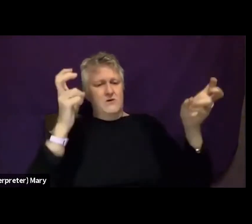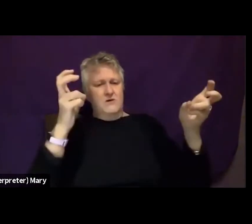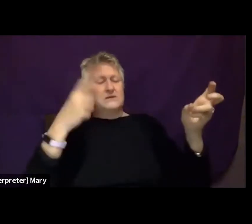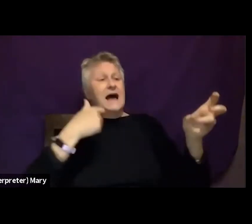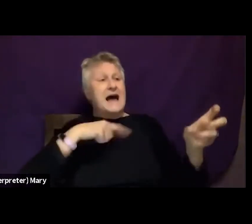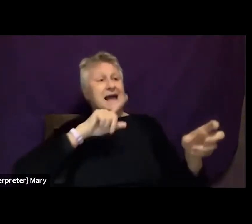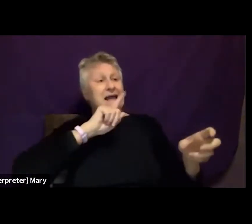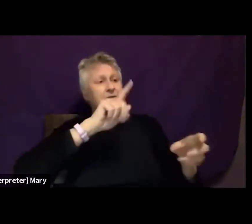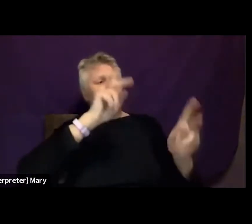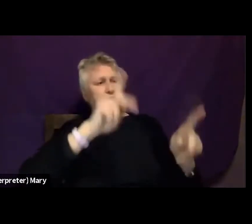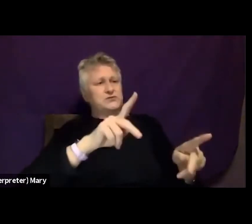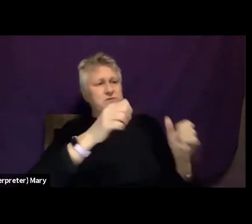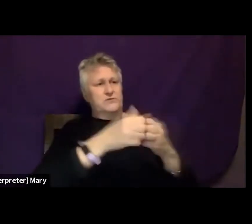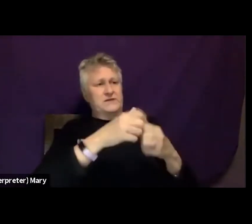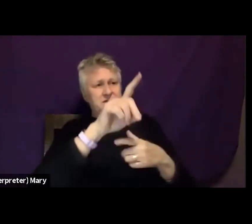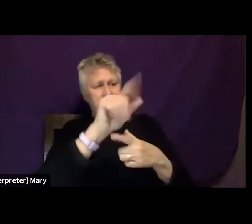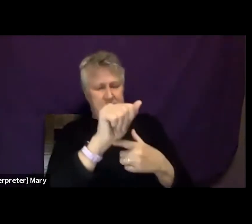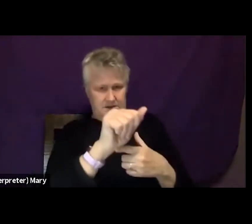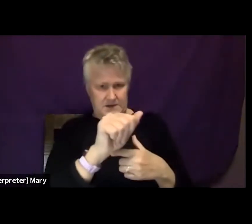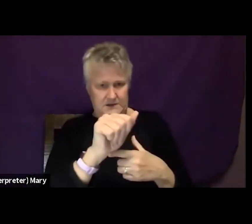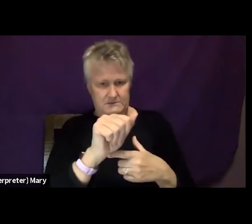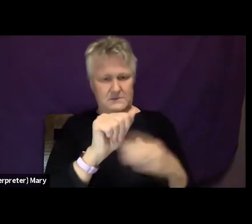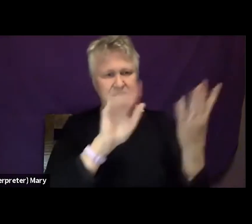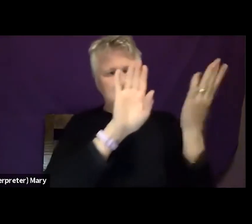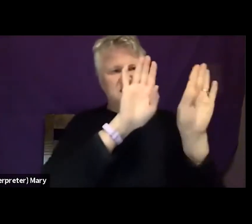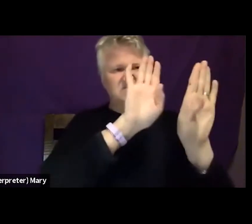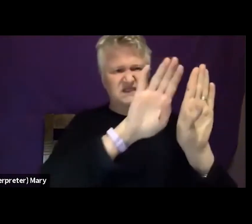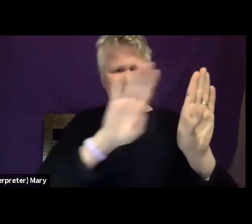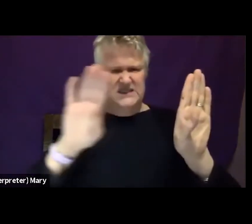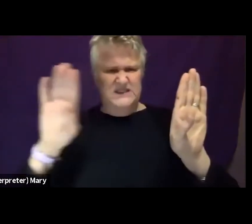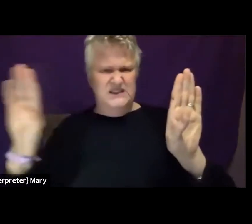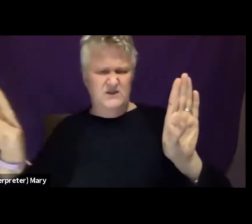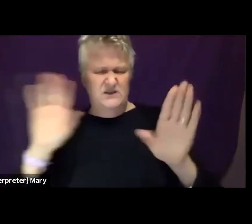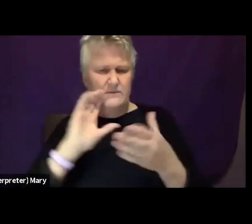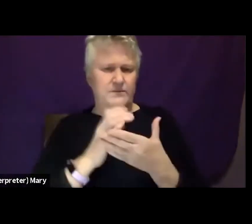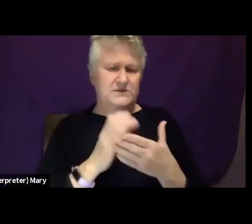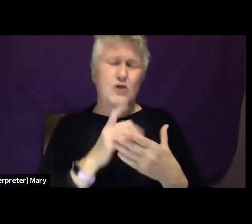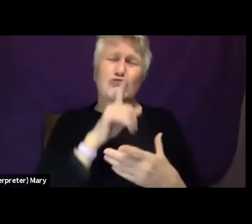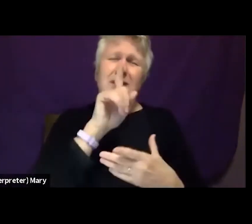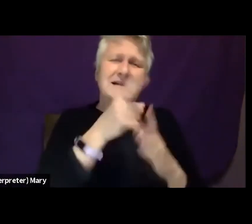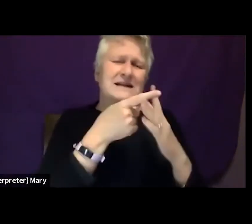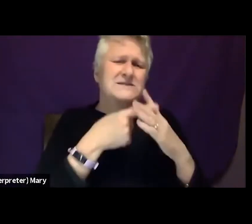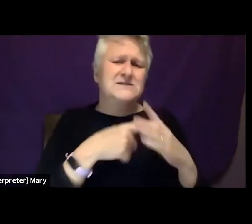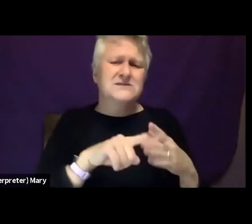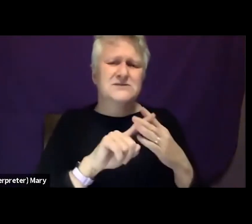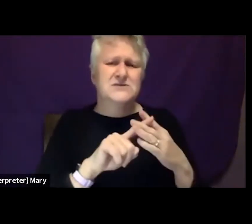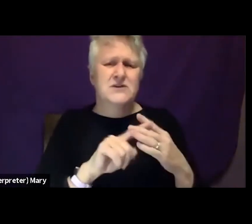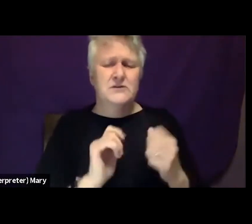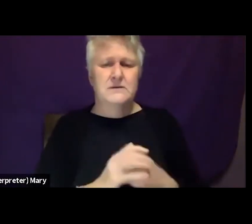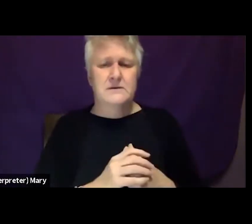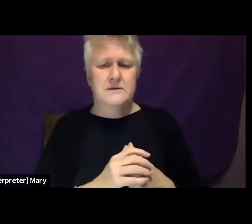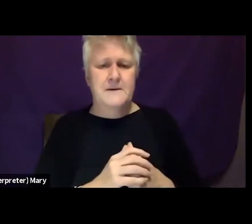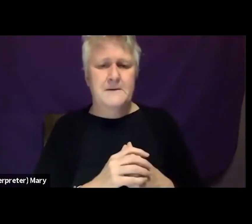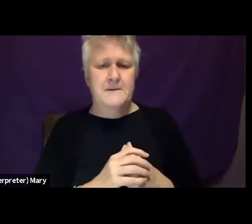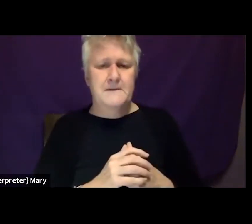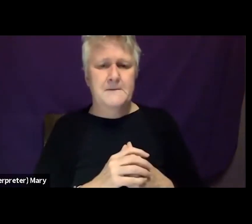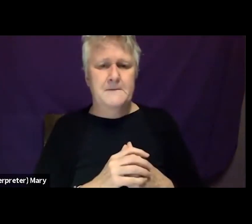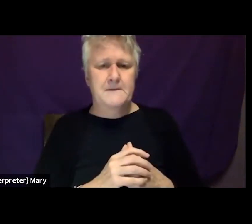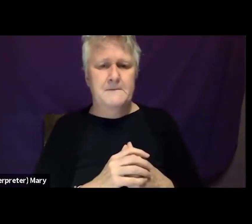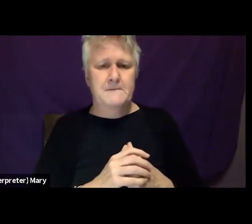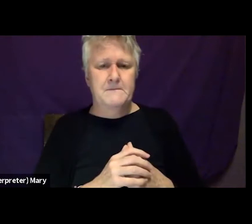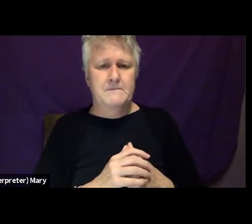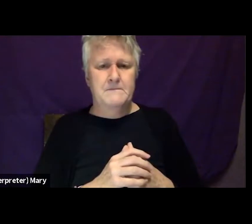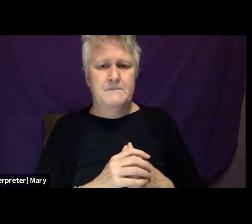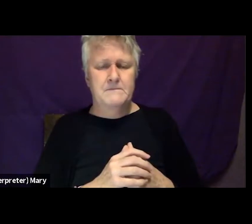of pictures, which started as really a t shirt. Hi, Garth. This is Tracy Humphreys. I'm calling in about